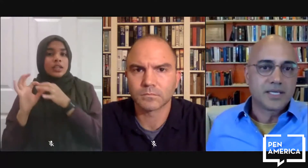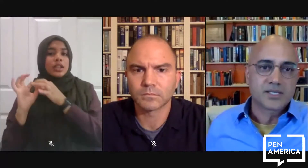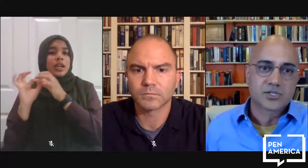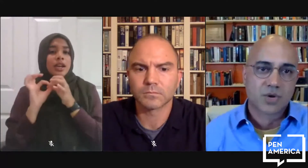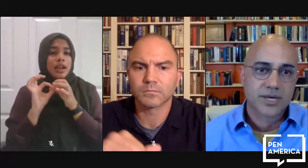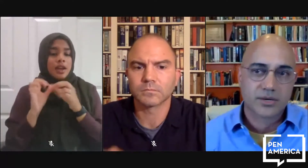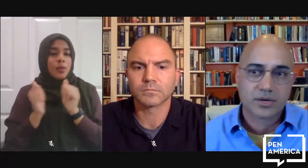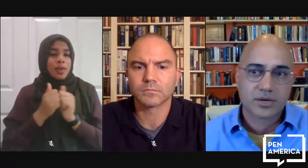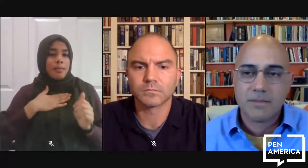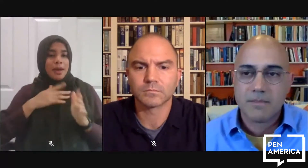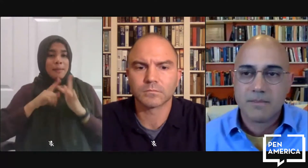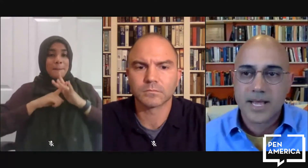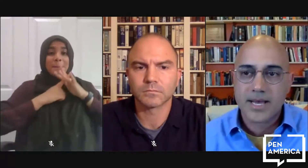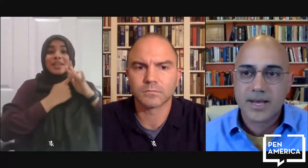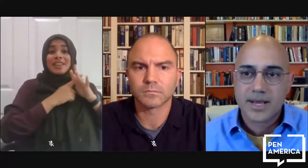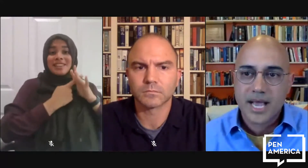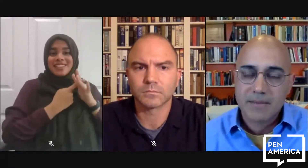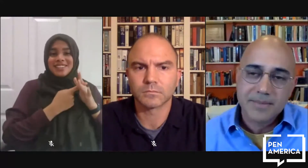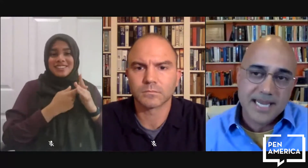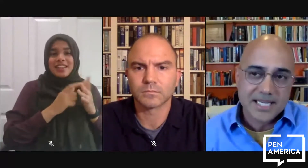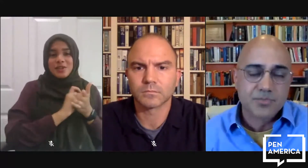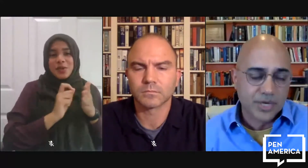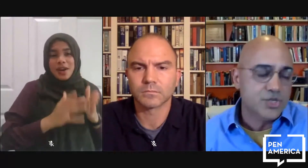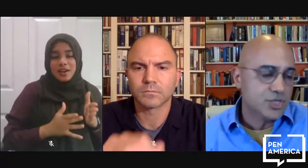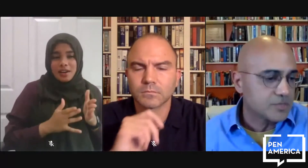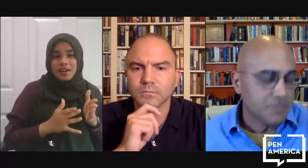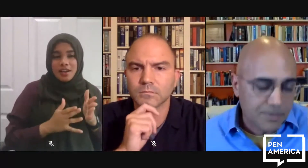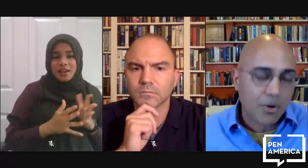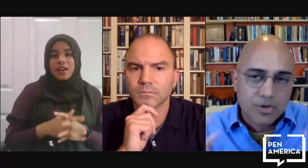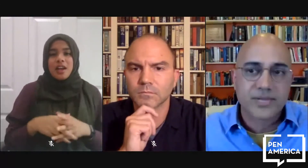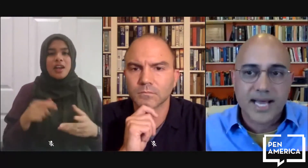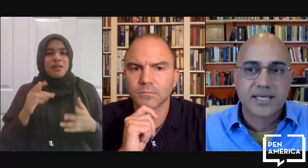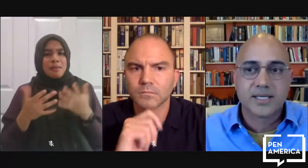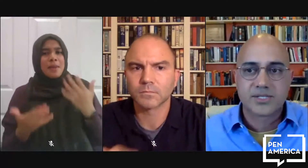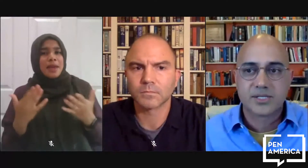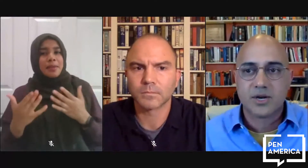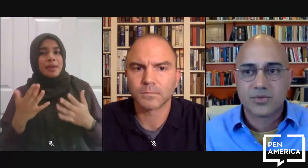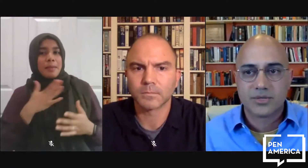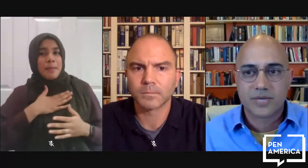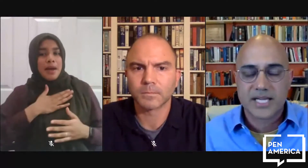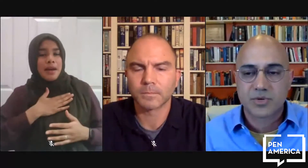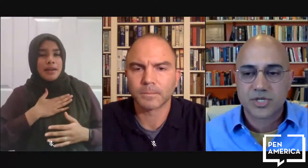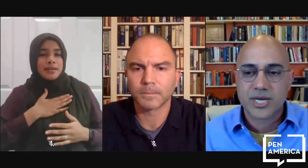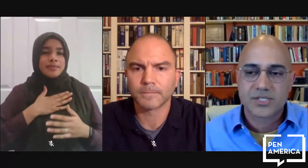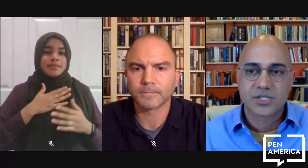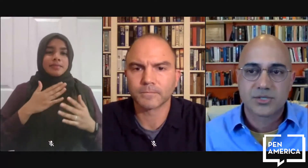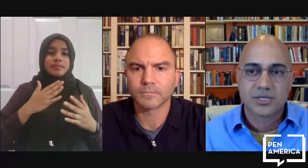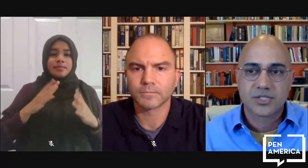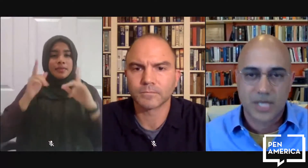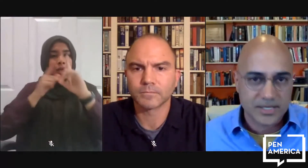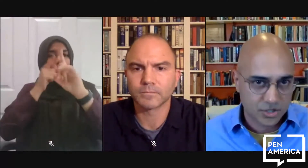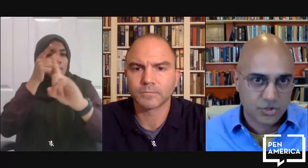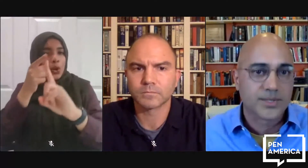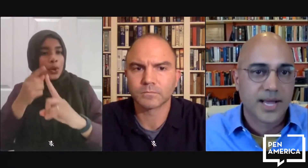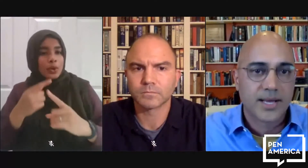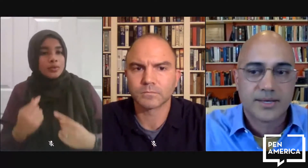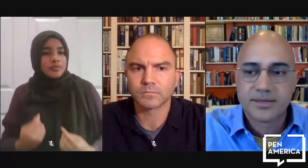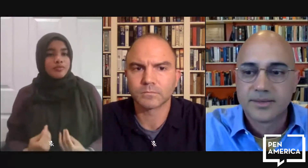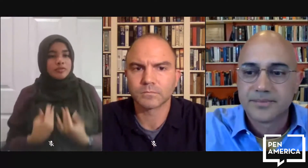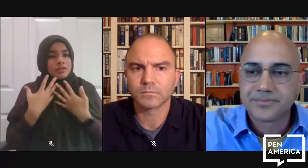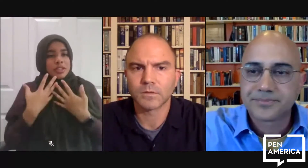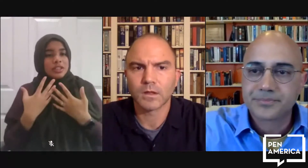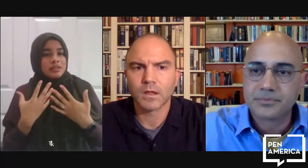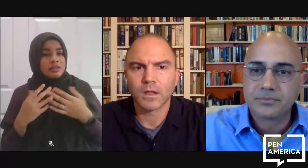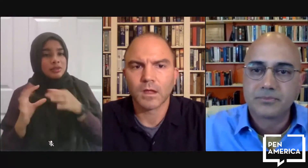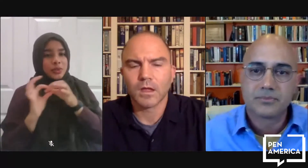my beginnings as a writer. And maybe the aspiration is part of that, is, you know, the aspiration has to do with that.